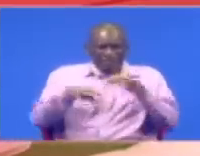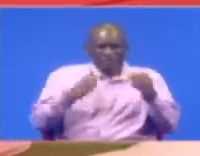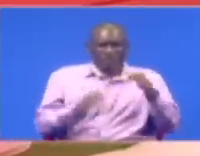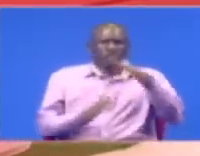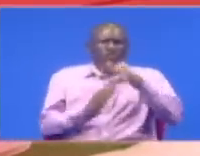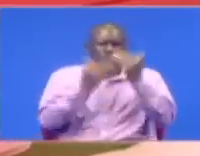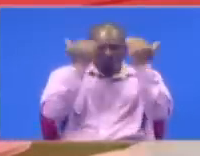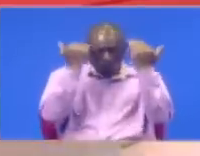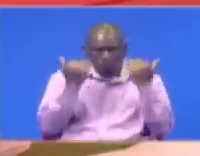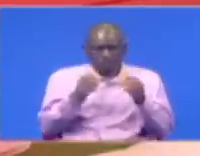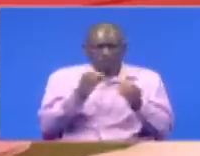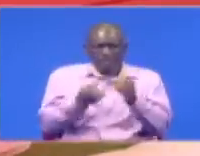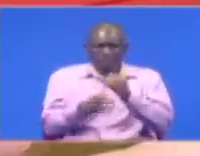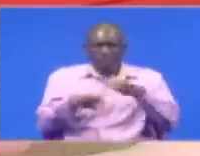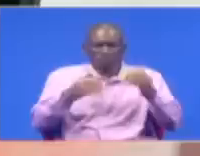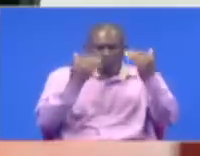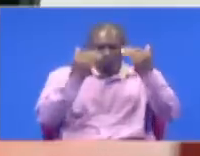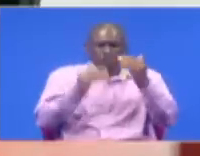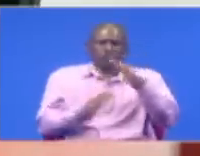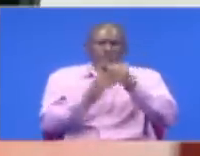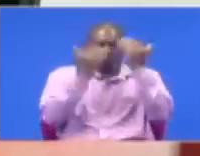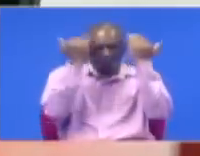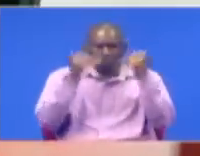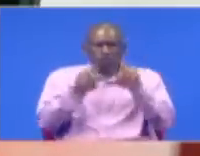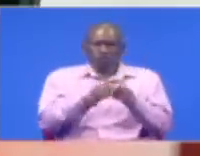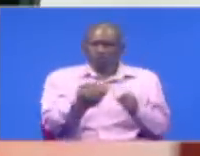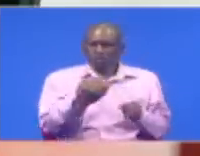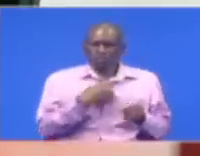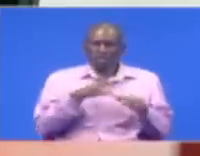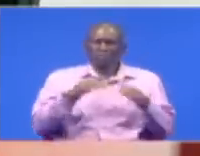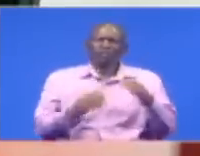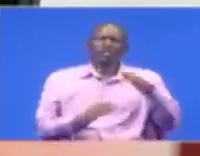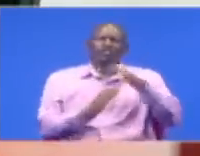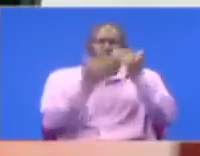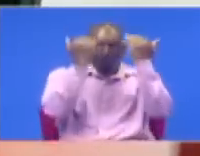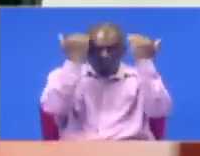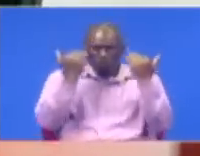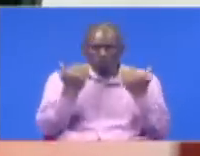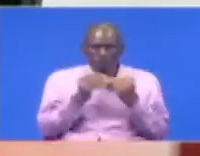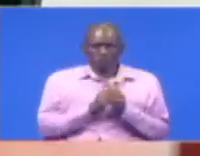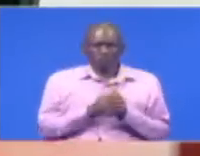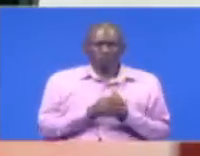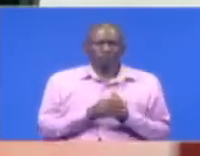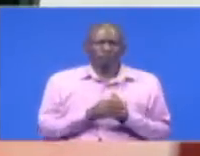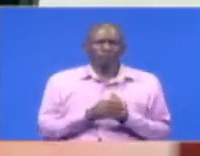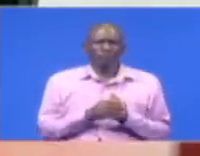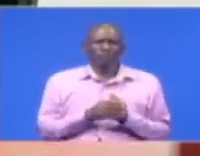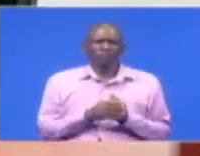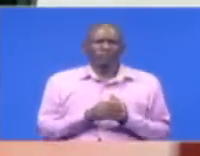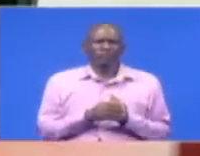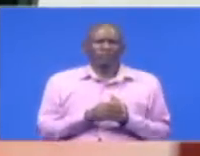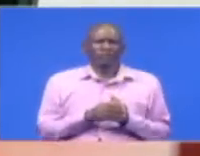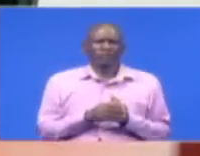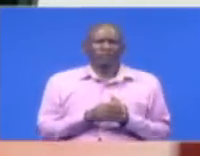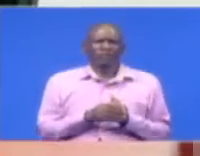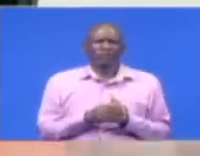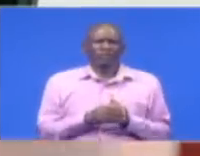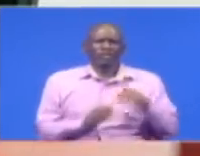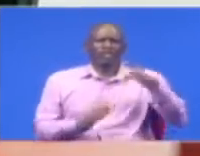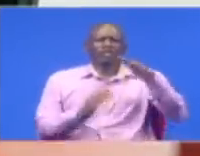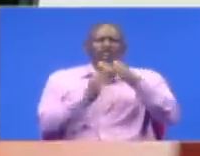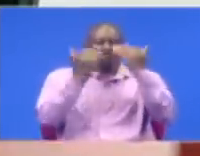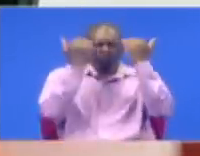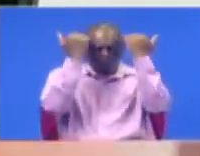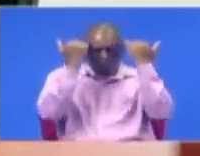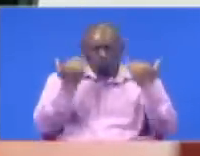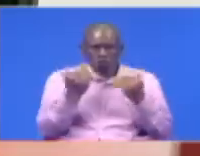Supreme Court, mm-hmm. Because you had also asked me about the Supreme Court. Yes, please. The Supreme